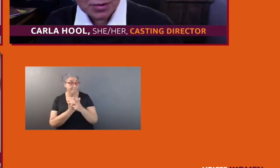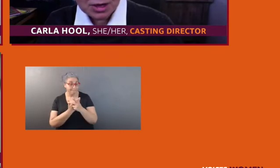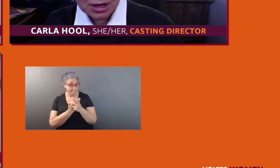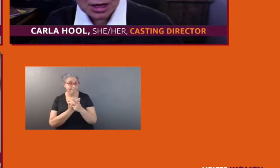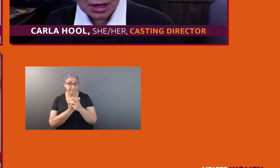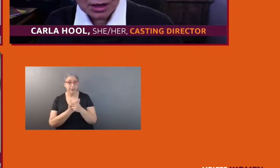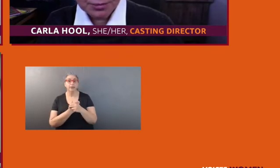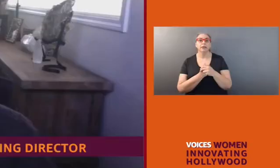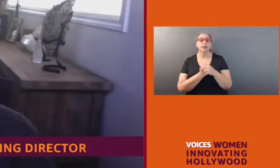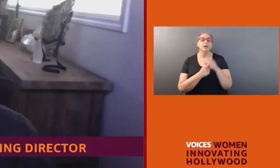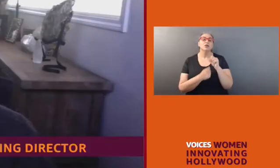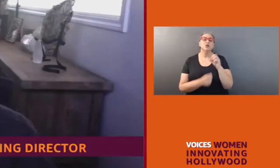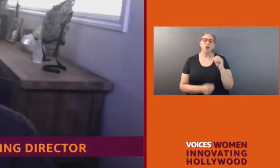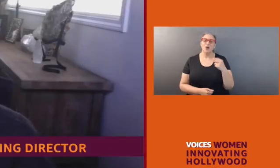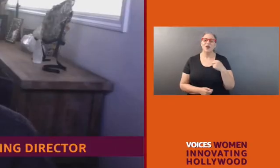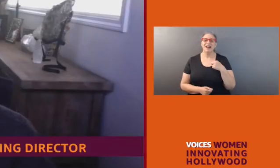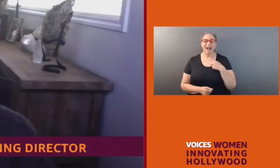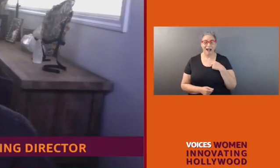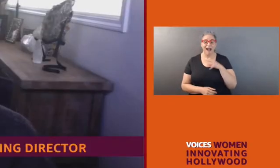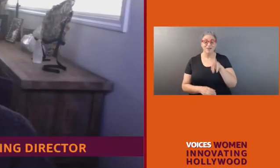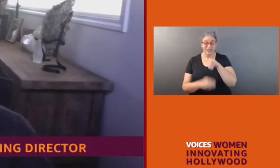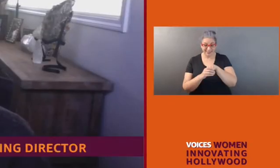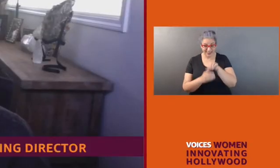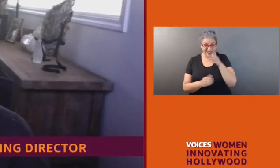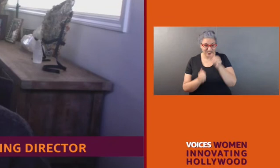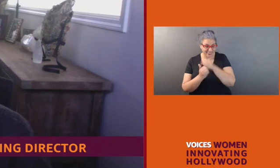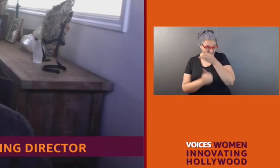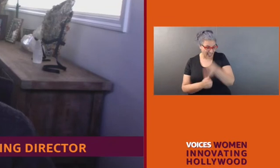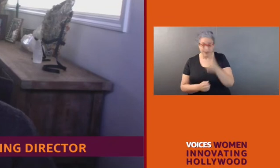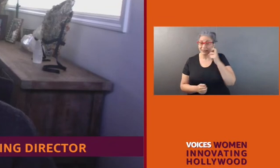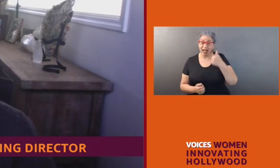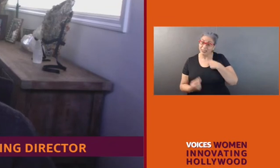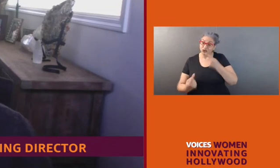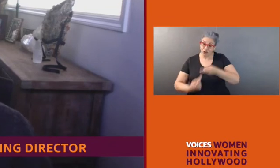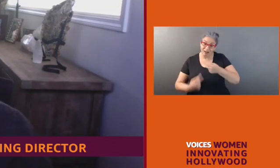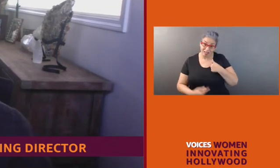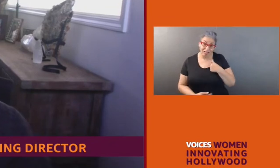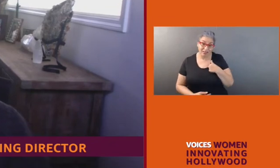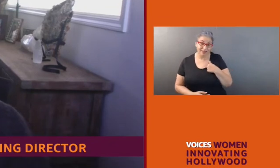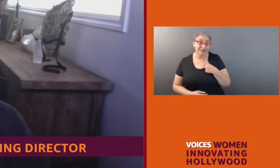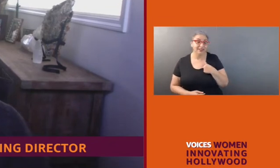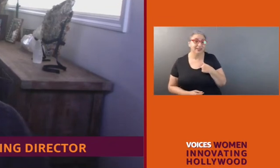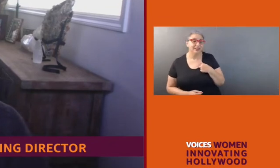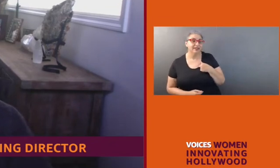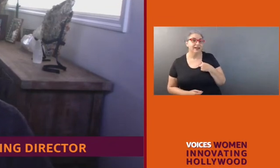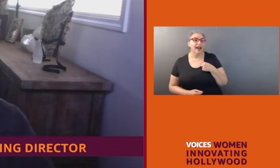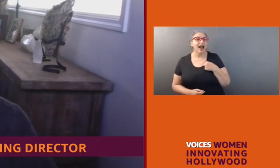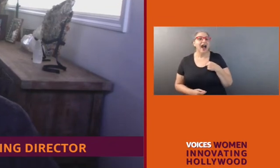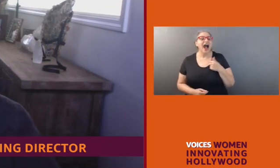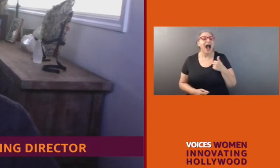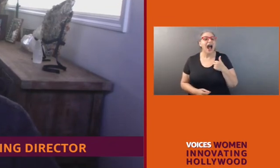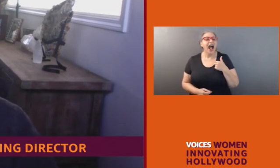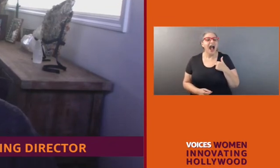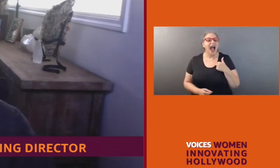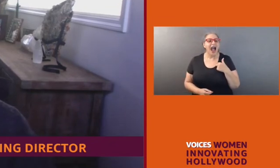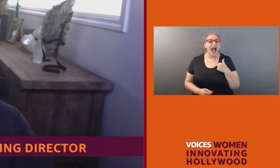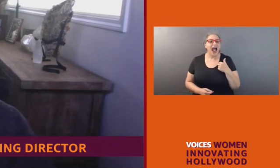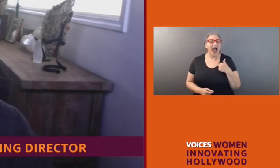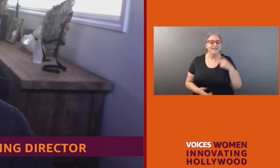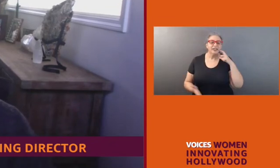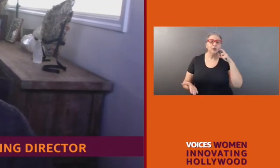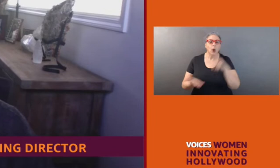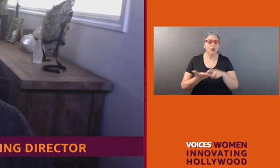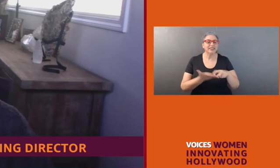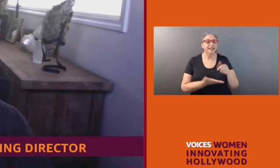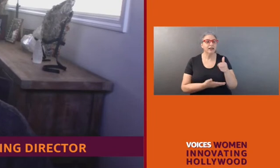program. So I participated there because I struggle. I actually find it that there are